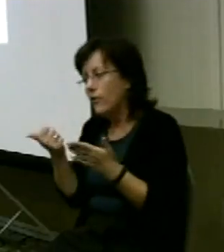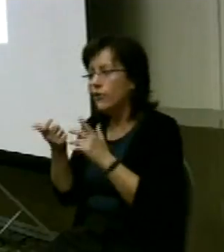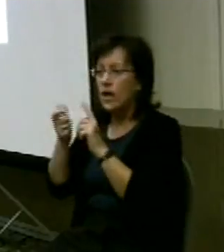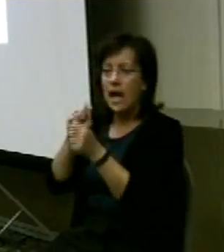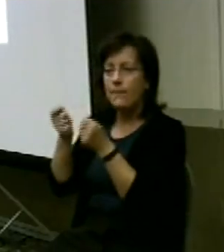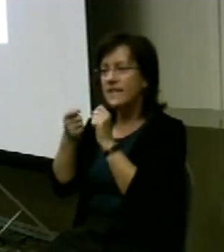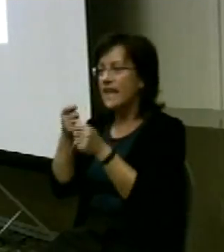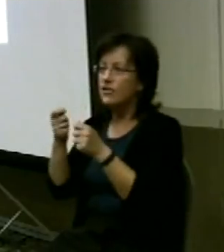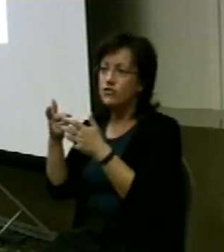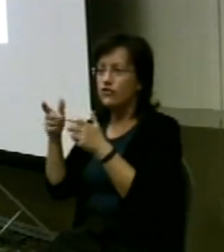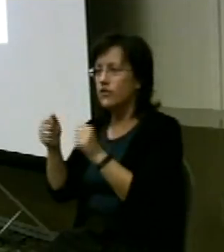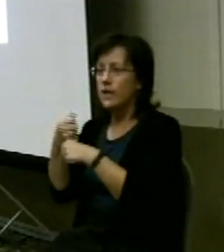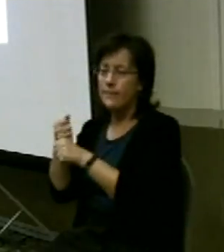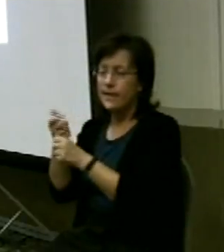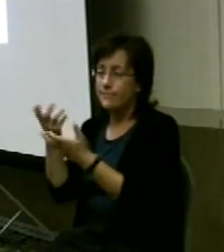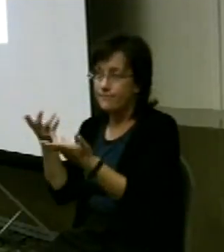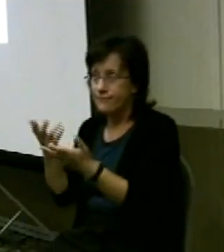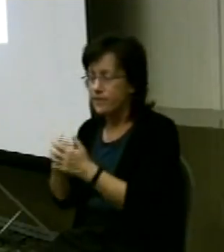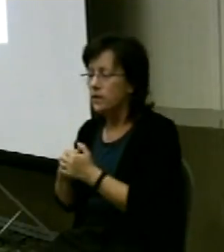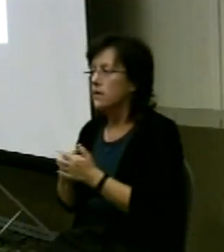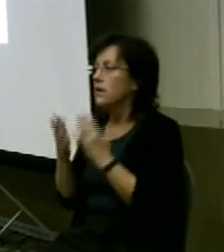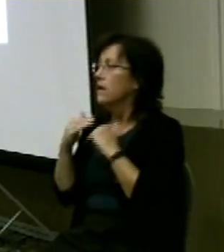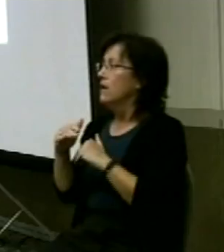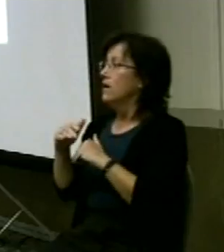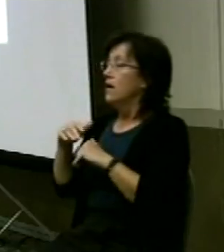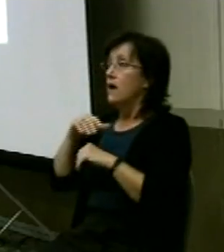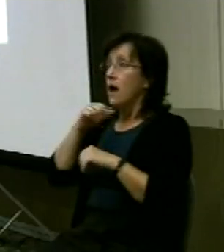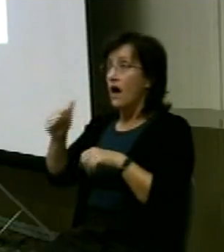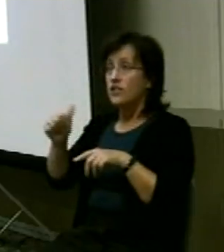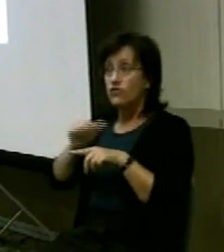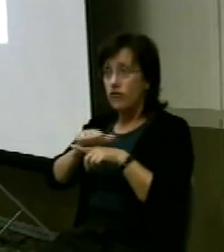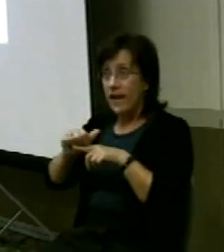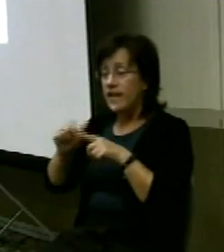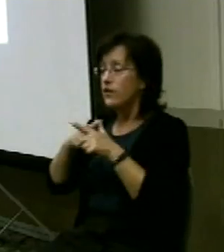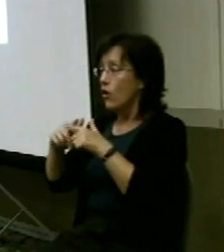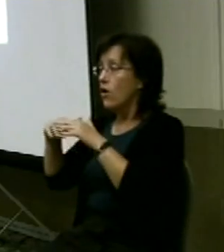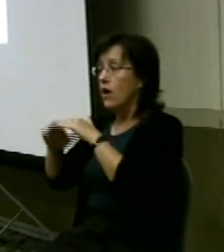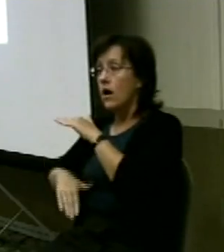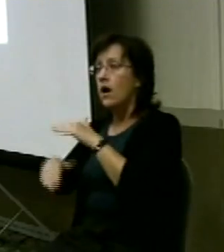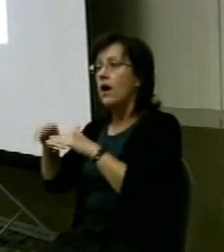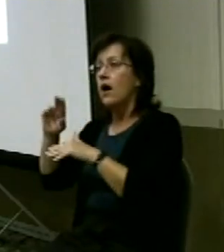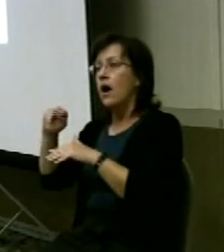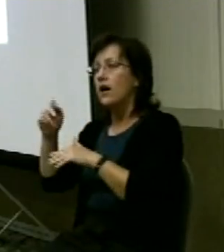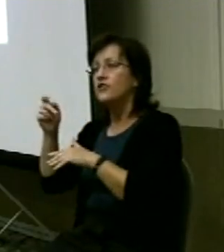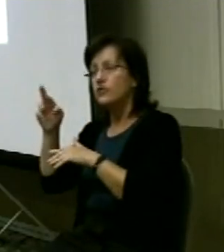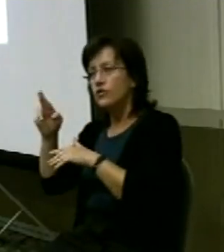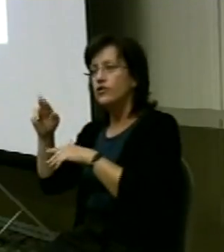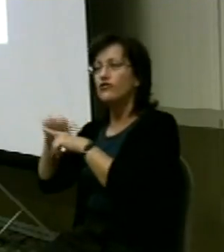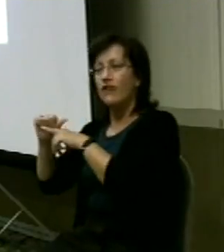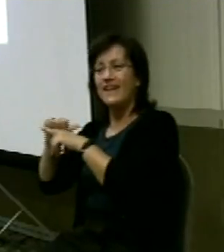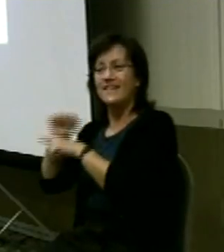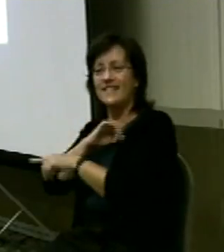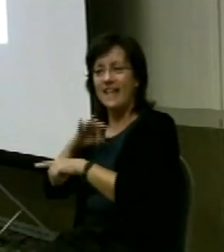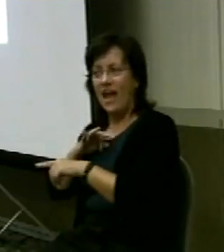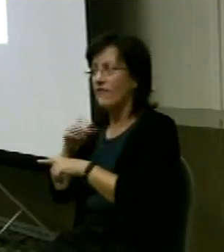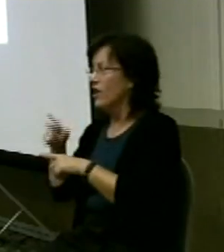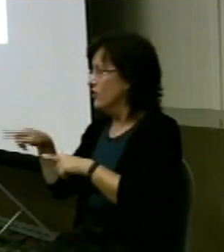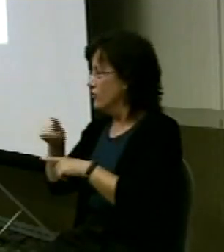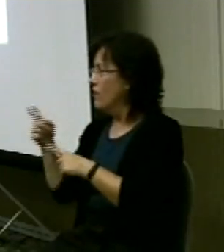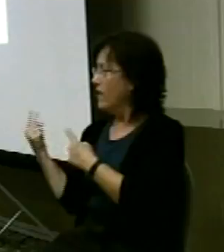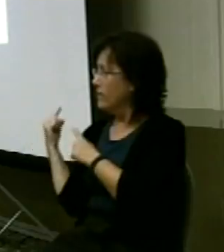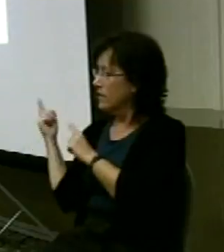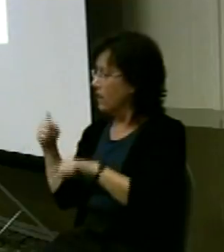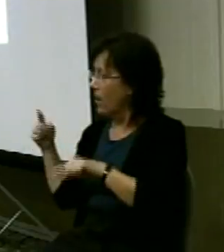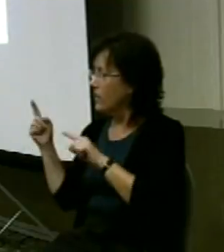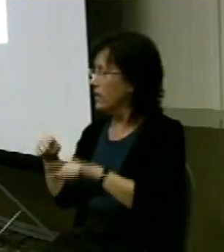wise. Untrained or undertrained staff. You all have been coming to these presentations for several years now, and so